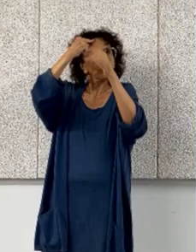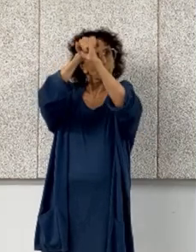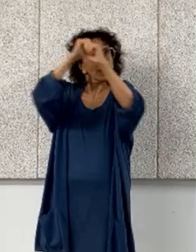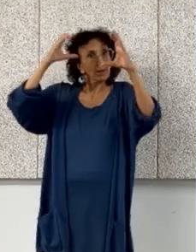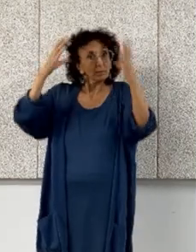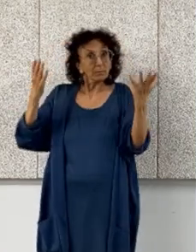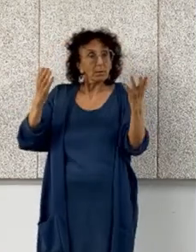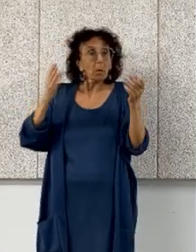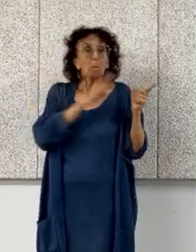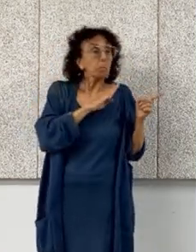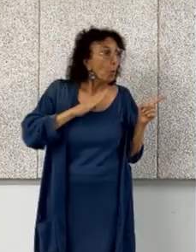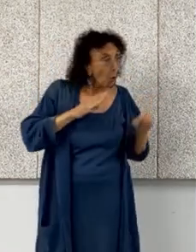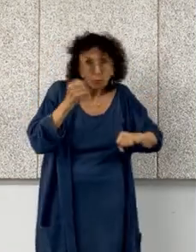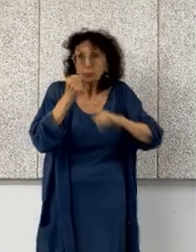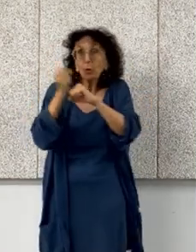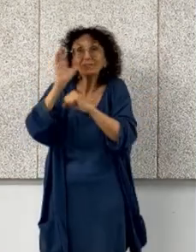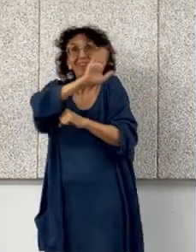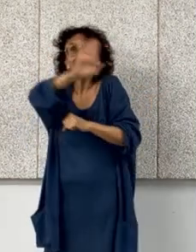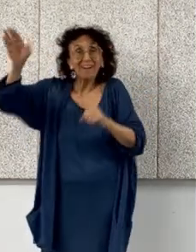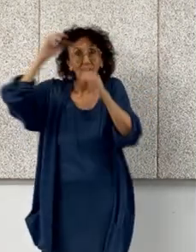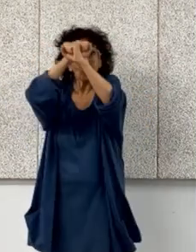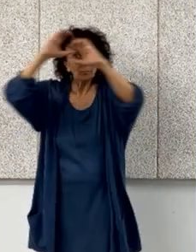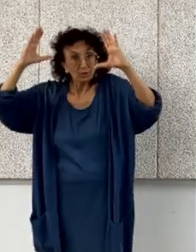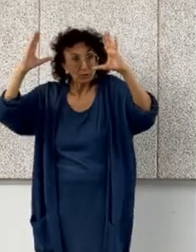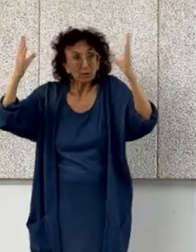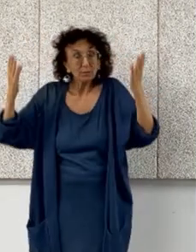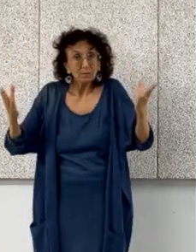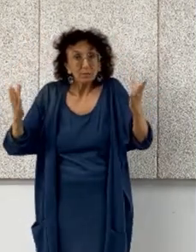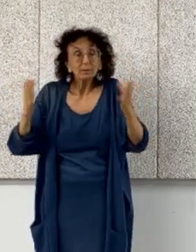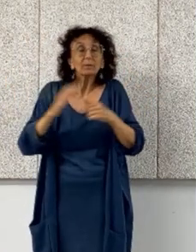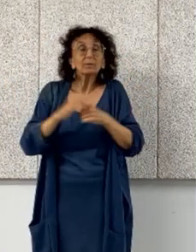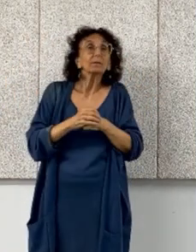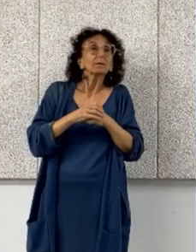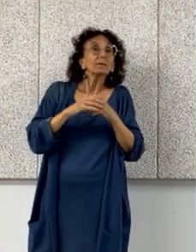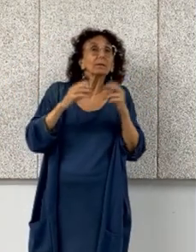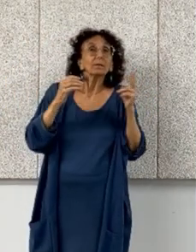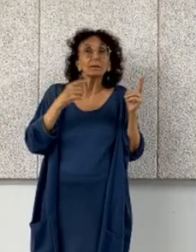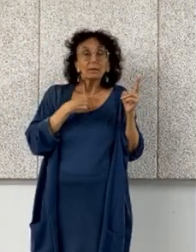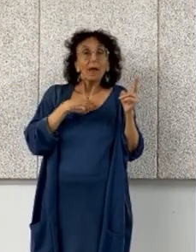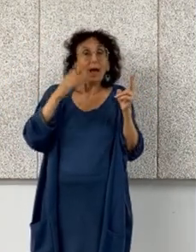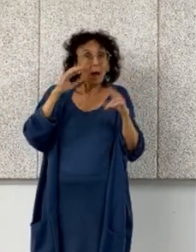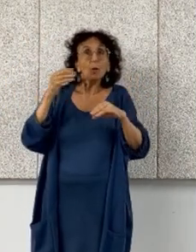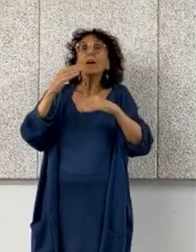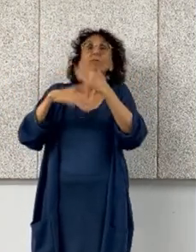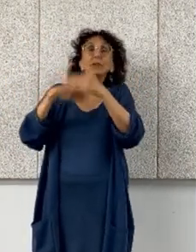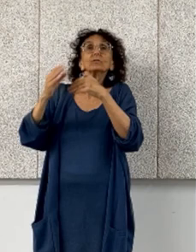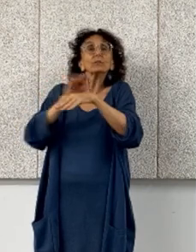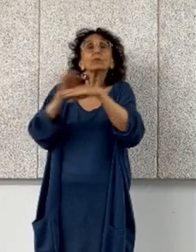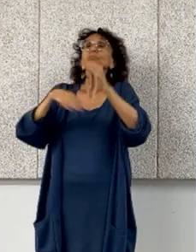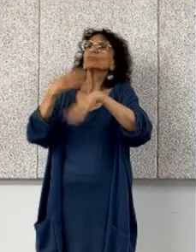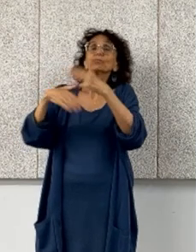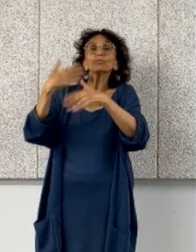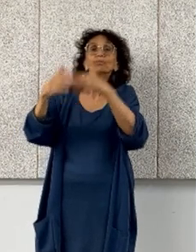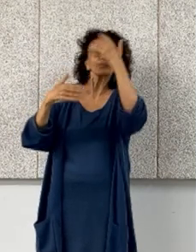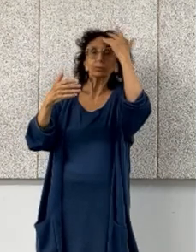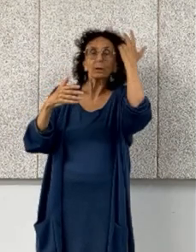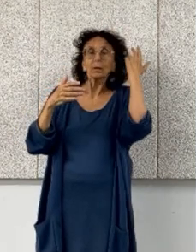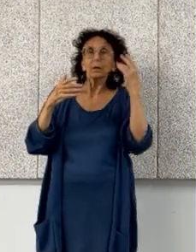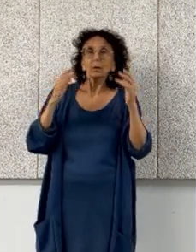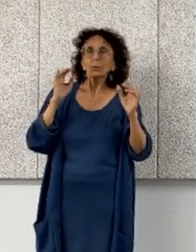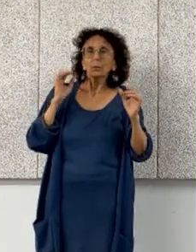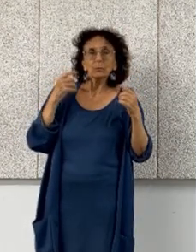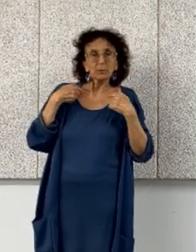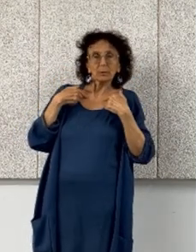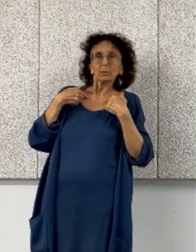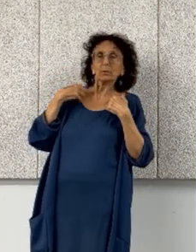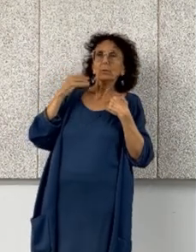board is set up to support or sometimes not support, that manner of working. And it takes a minute to